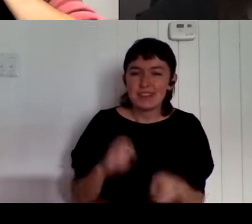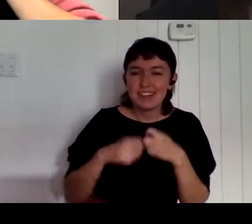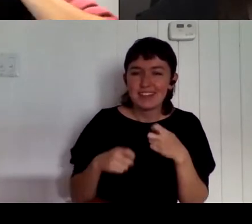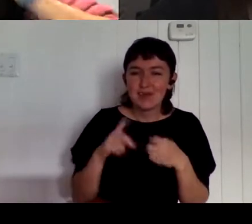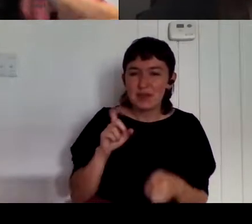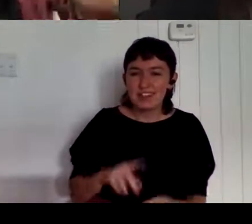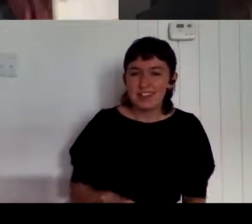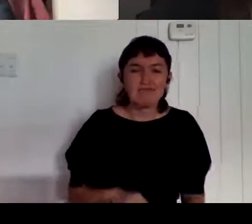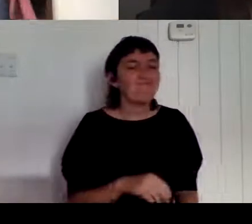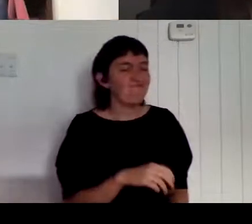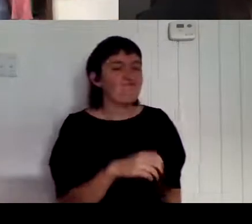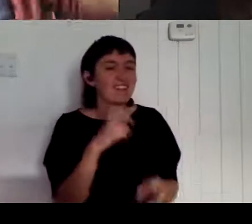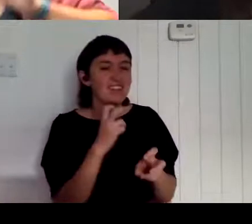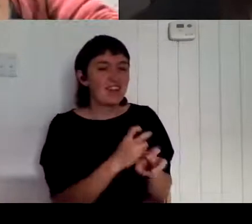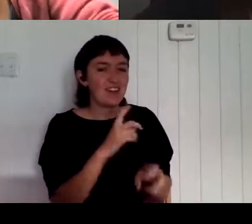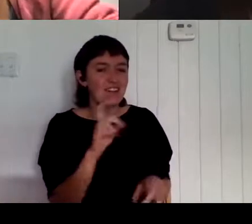hardest study.